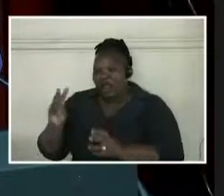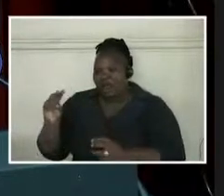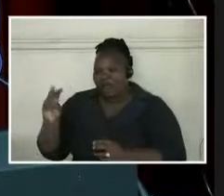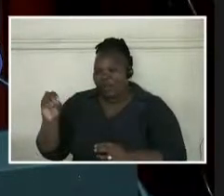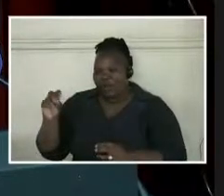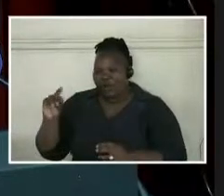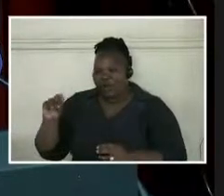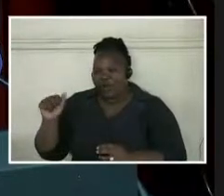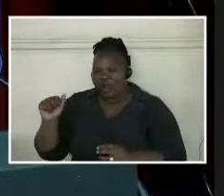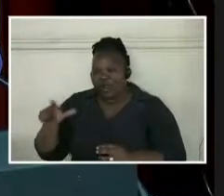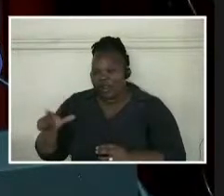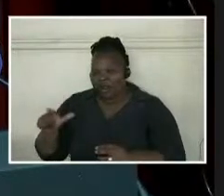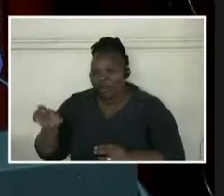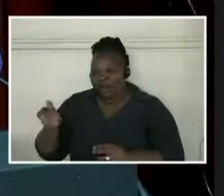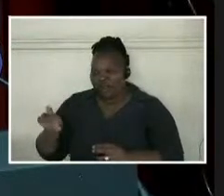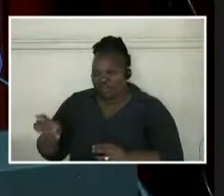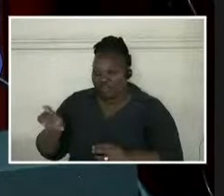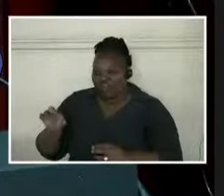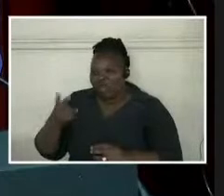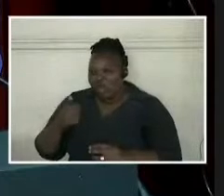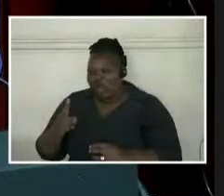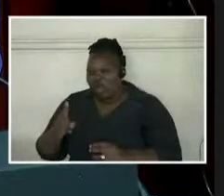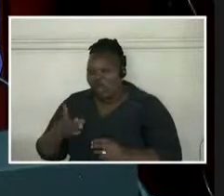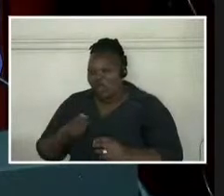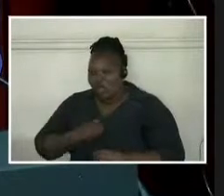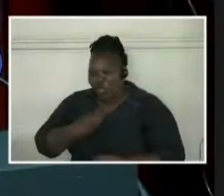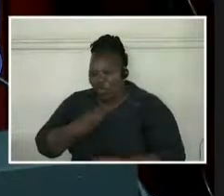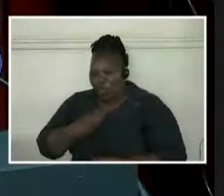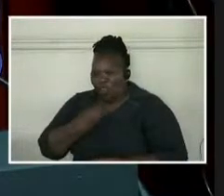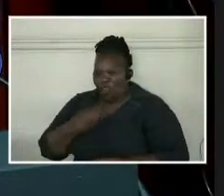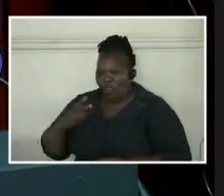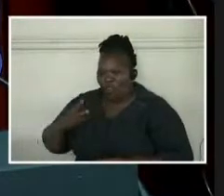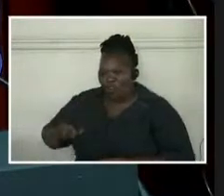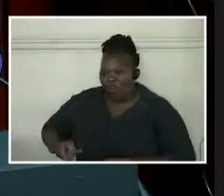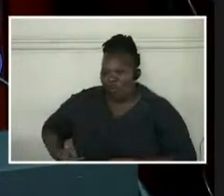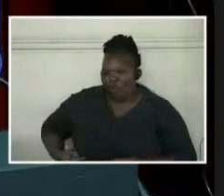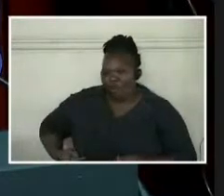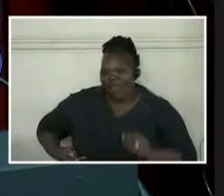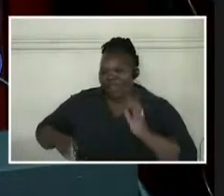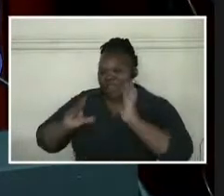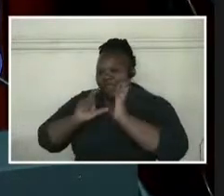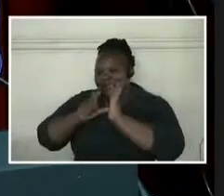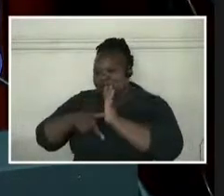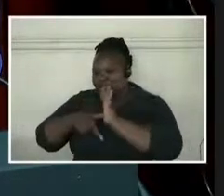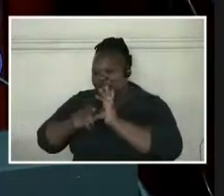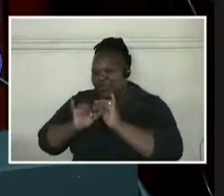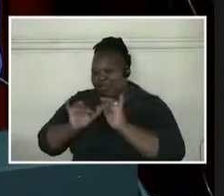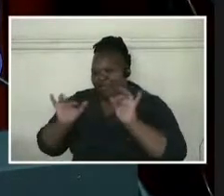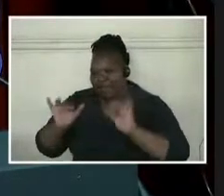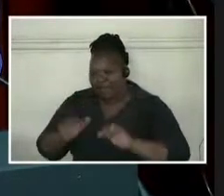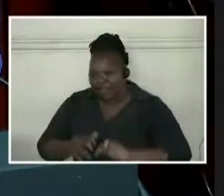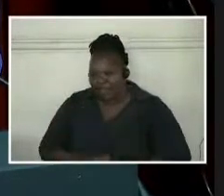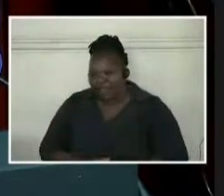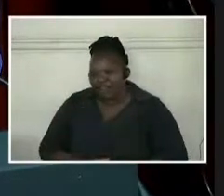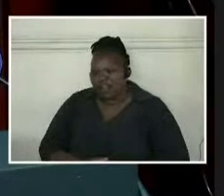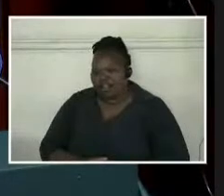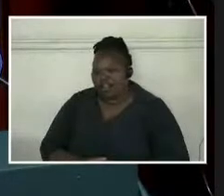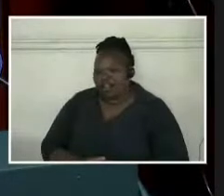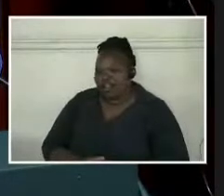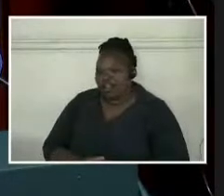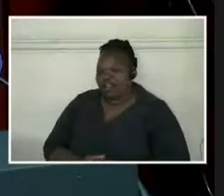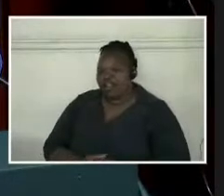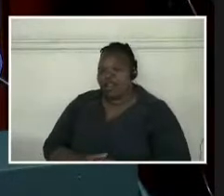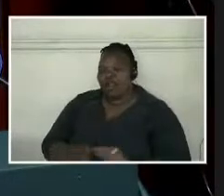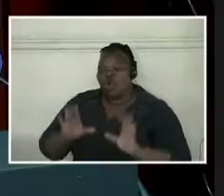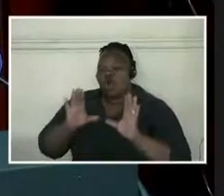job creation targeting the youth women and those people who are disabled the